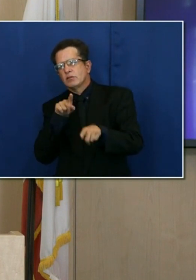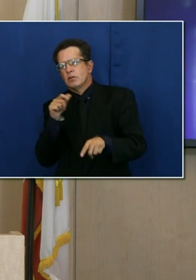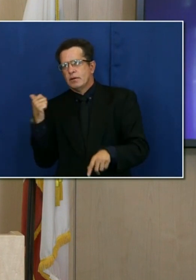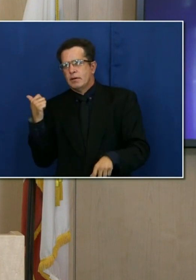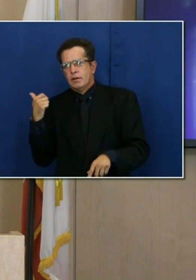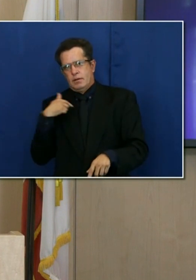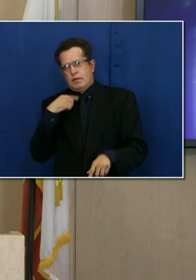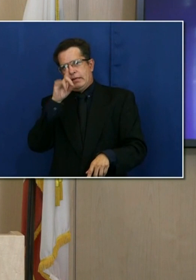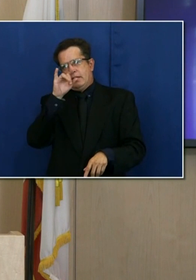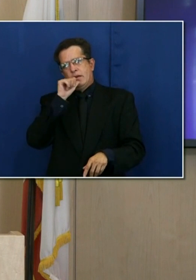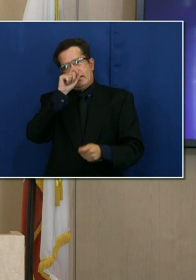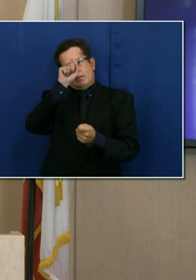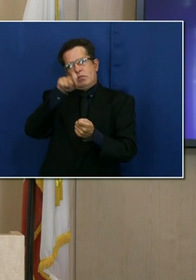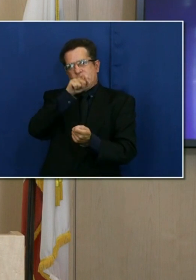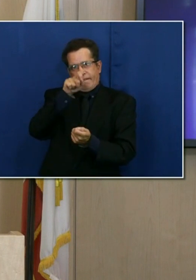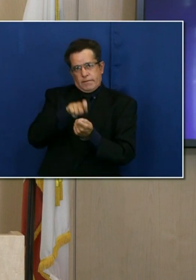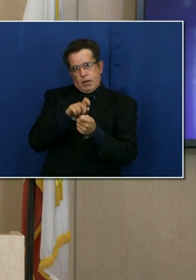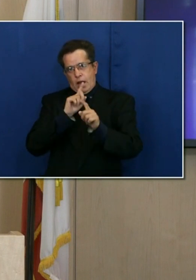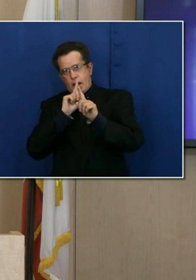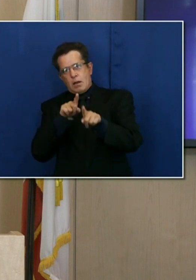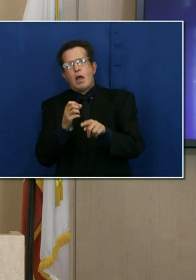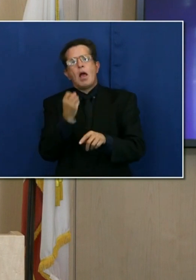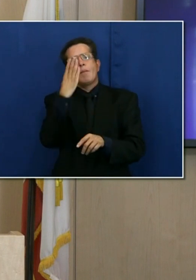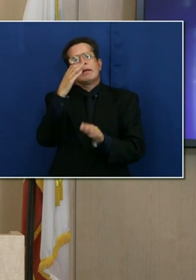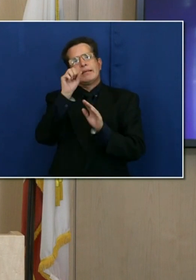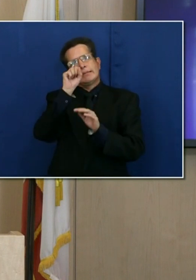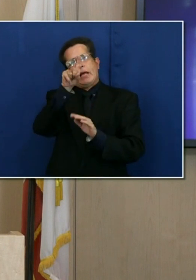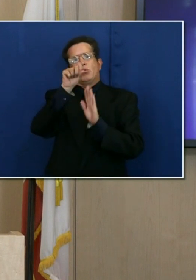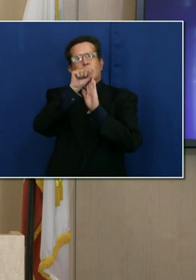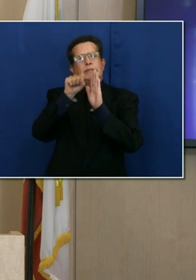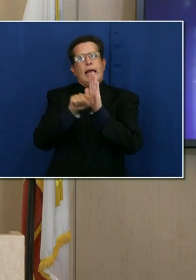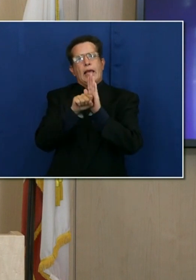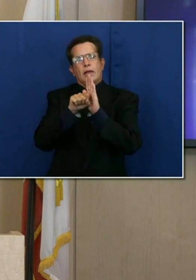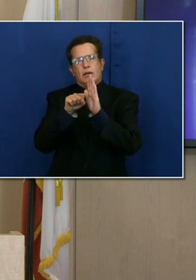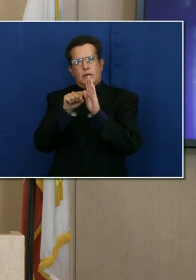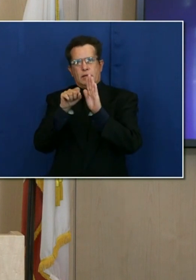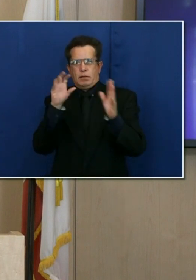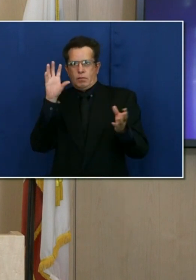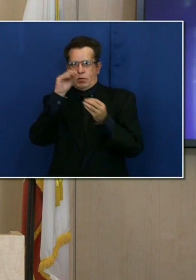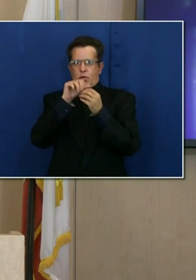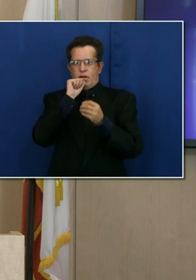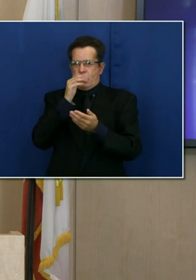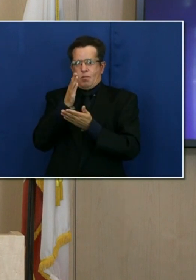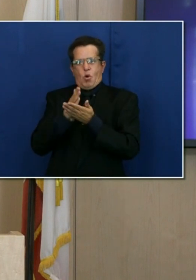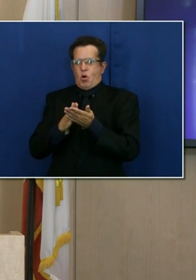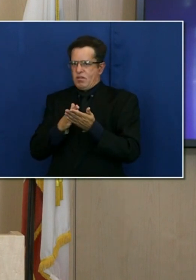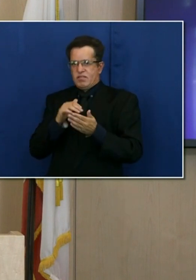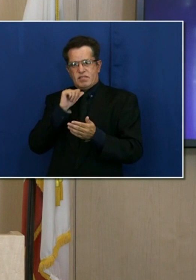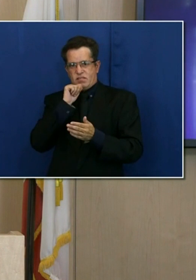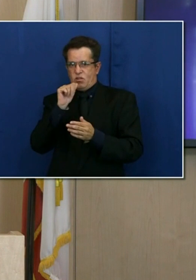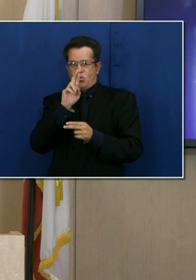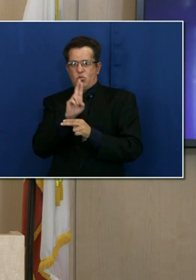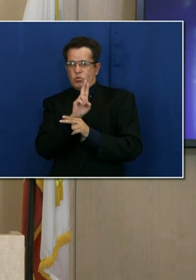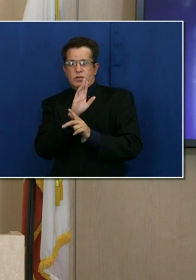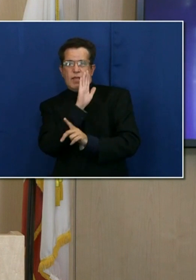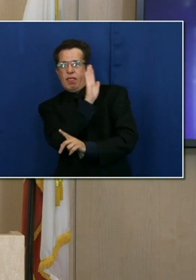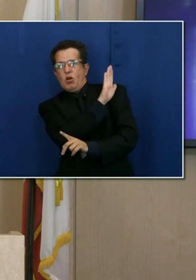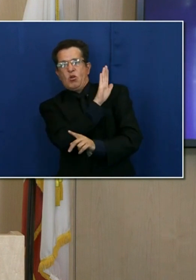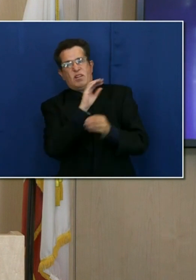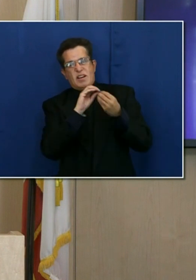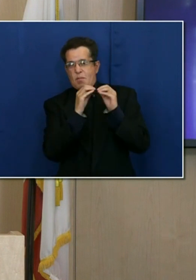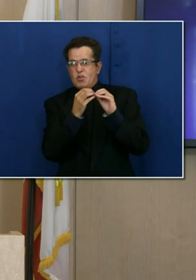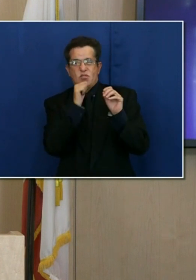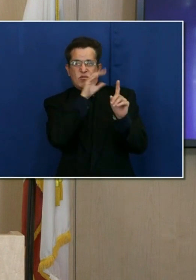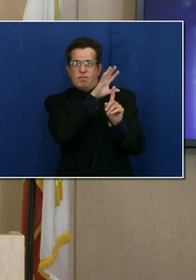not specify the actual number of San Diego State students that were part of today's numbers, so I can just specify that as